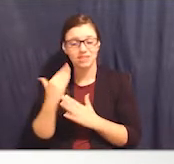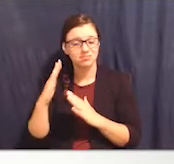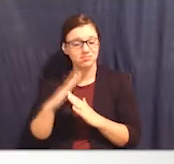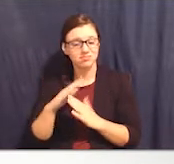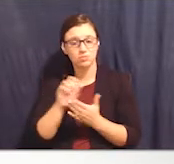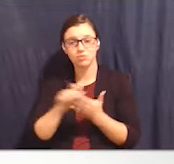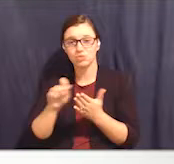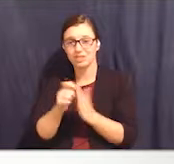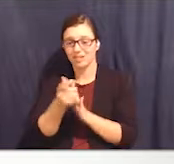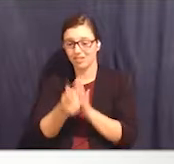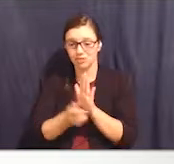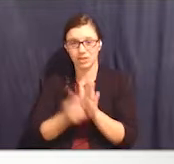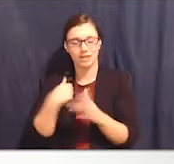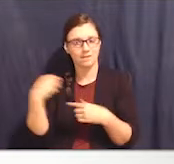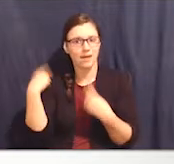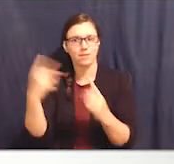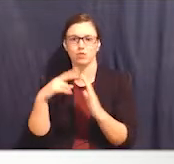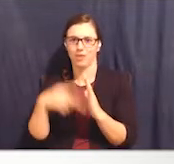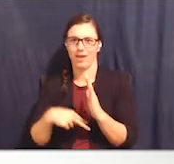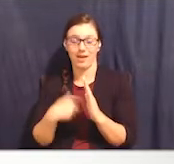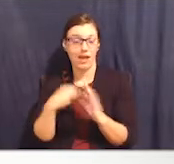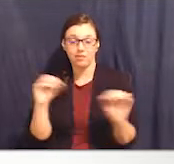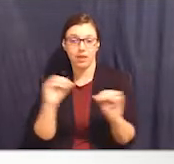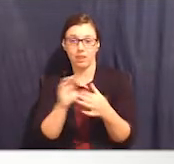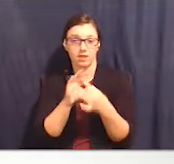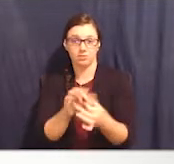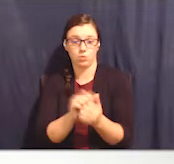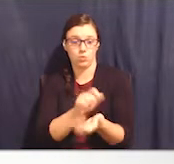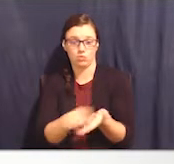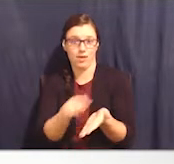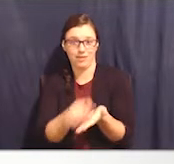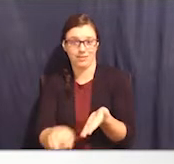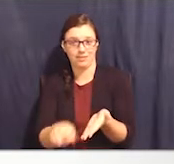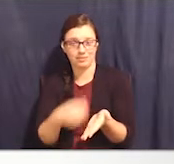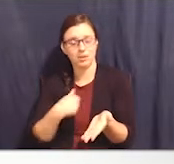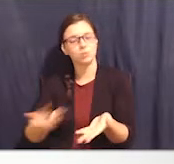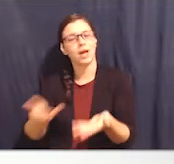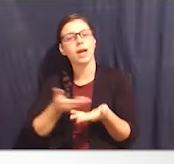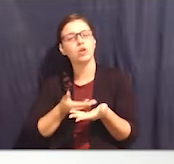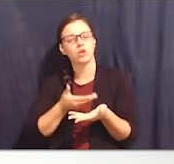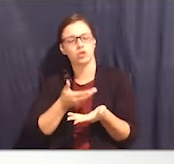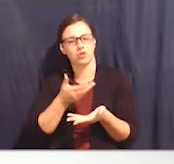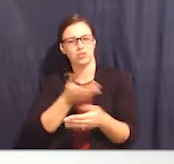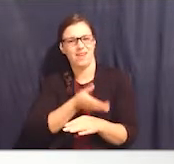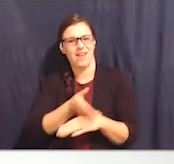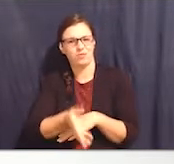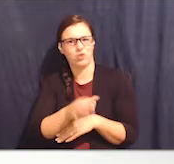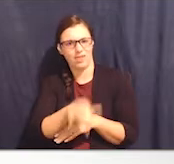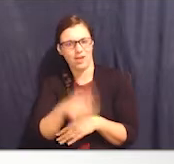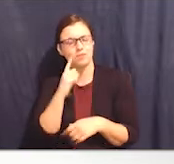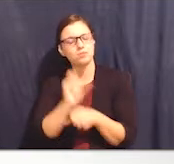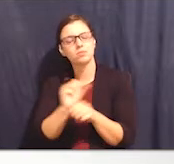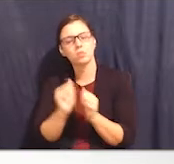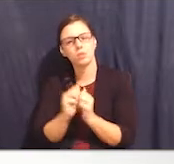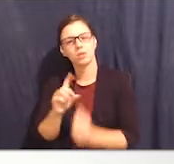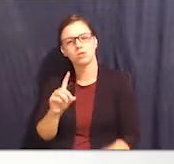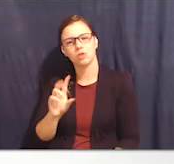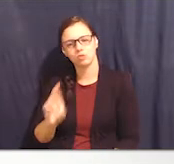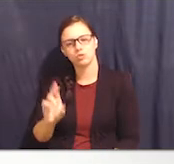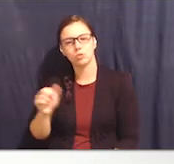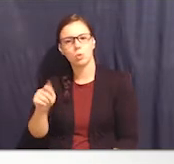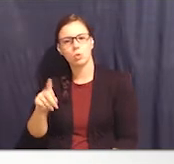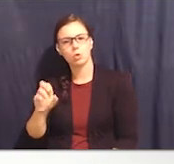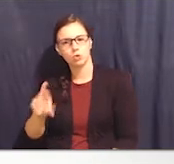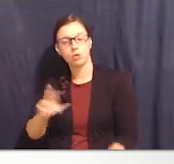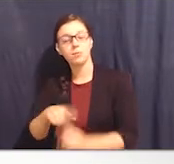I'm a native Floridian. Any of you all native Floridians? Okay, about half. Okay, about half of us. Well, I'm a seventh generation Floridian, so we've been